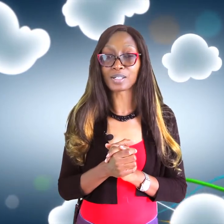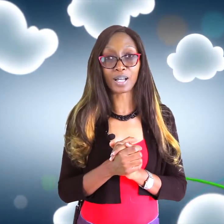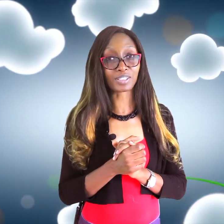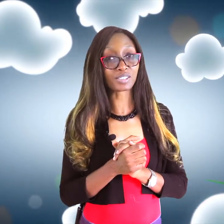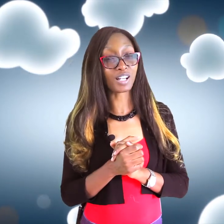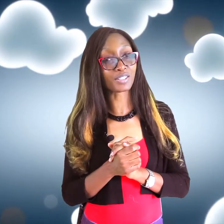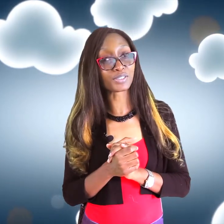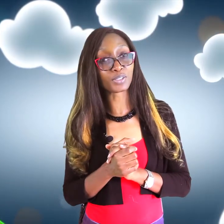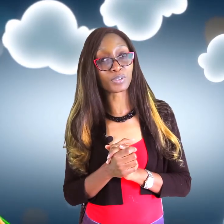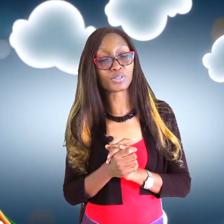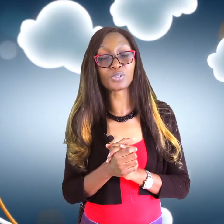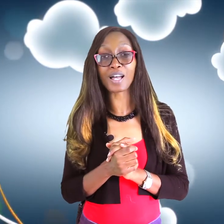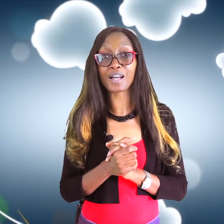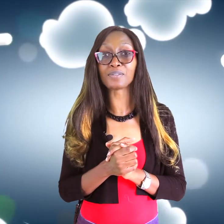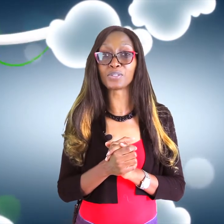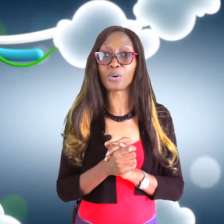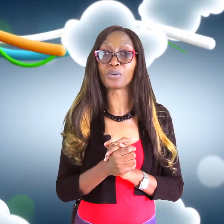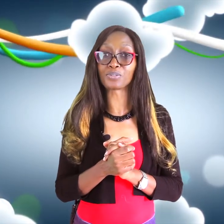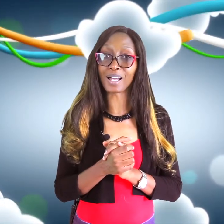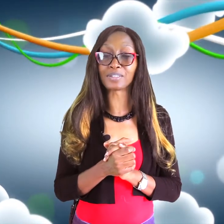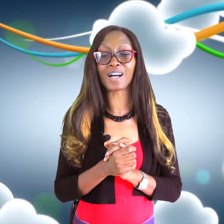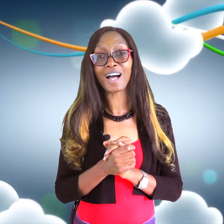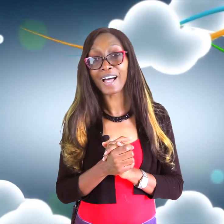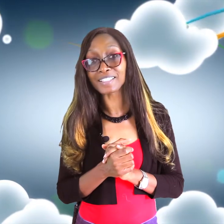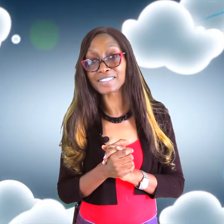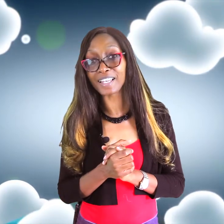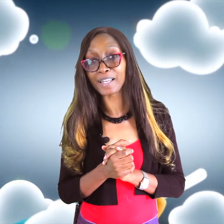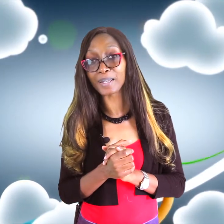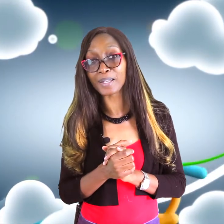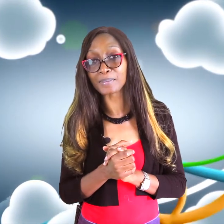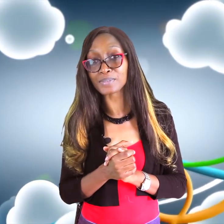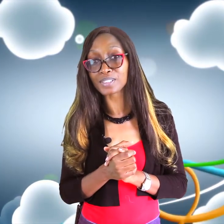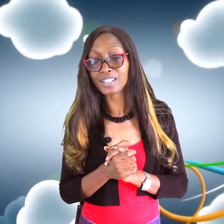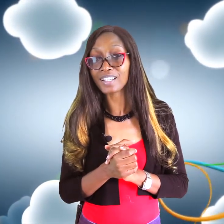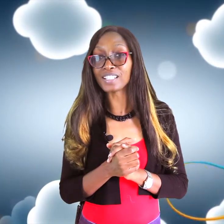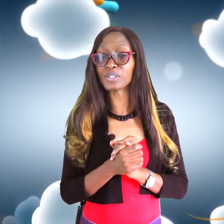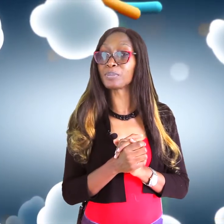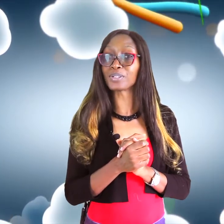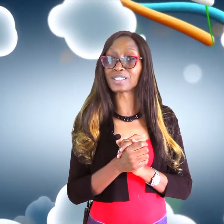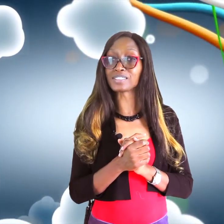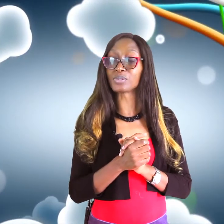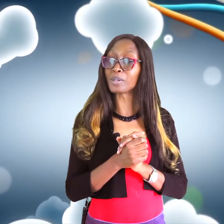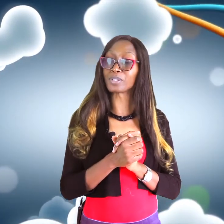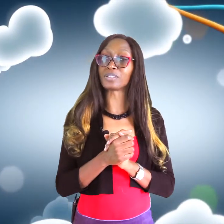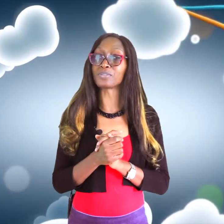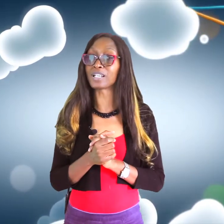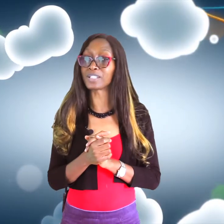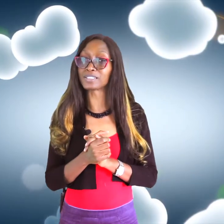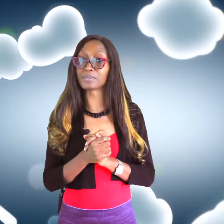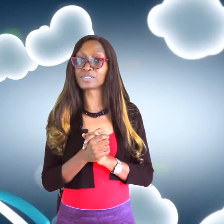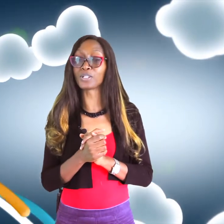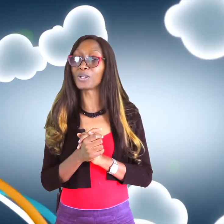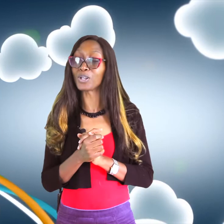that, I would like to ask you, do you have your five items? It's very important. Remember, your